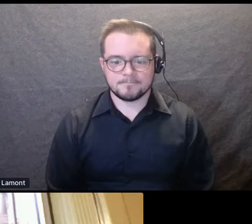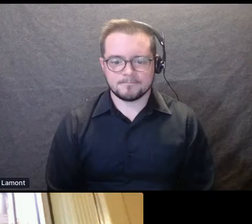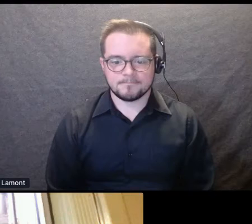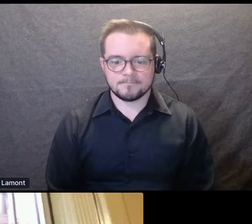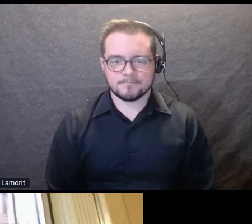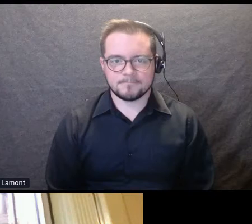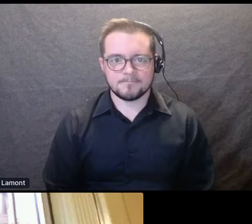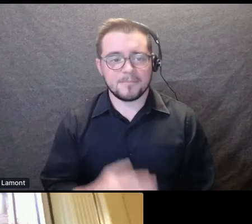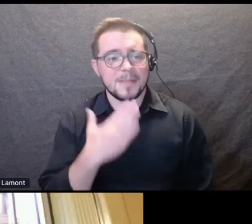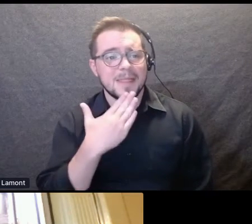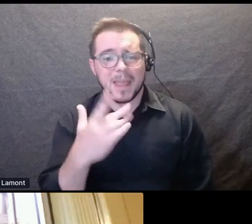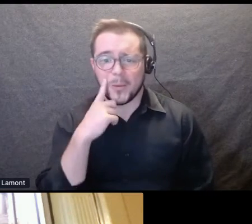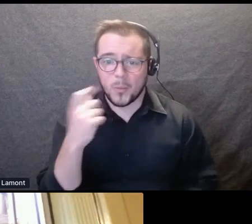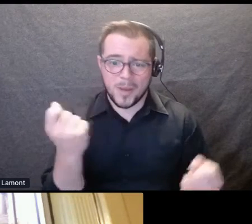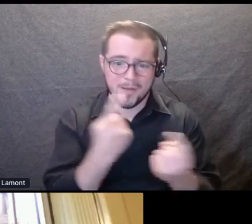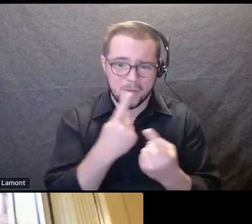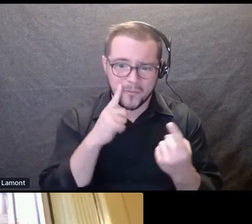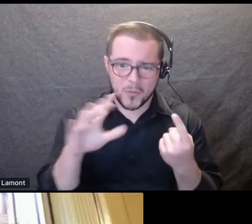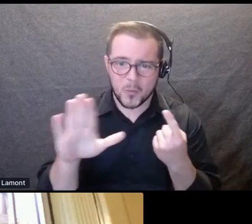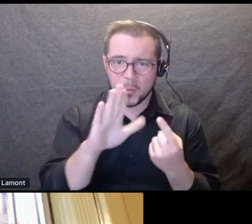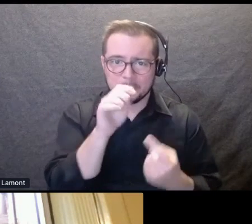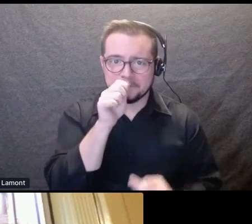Thanks, everyone, for your patience.